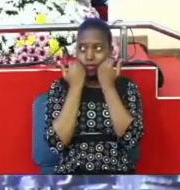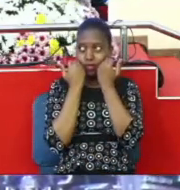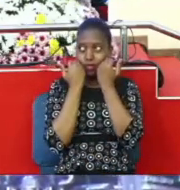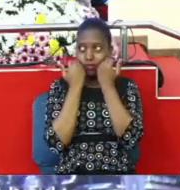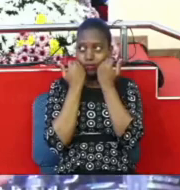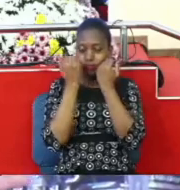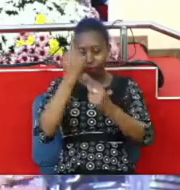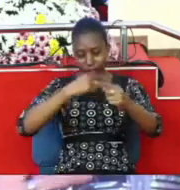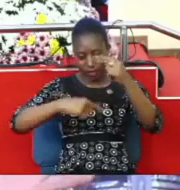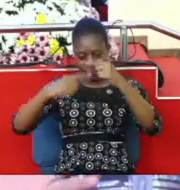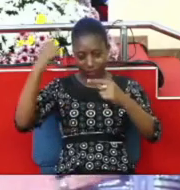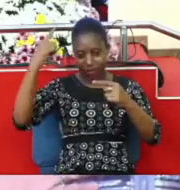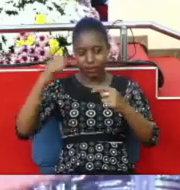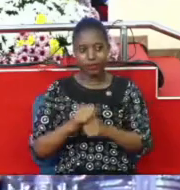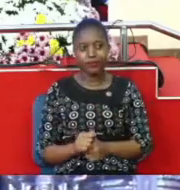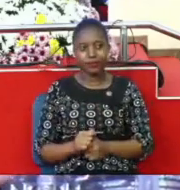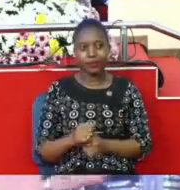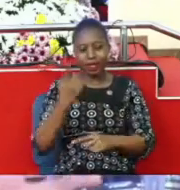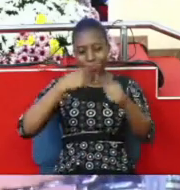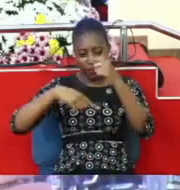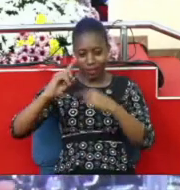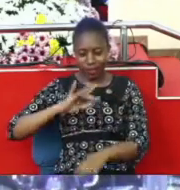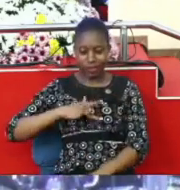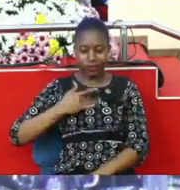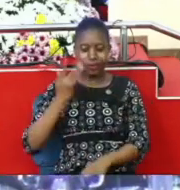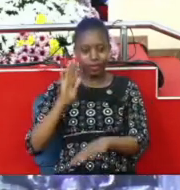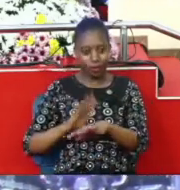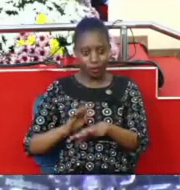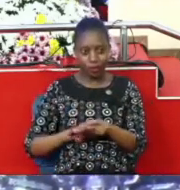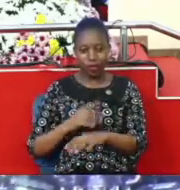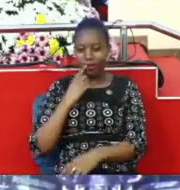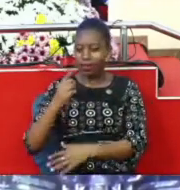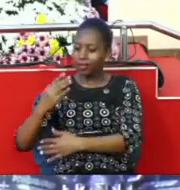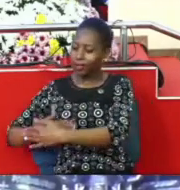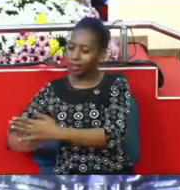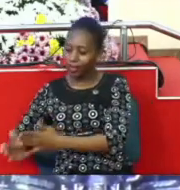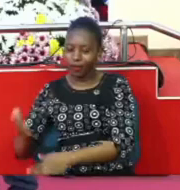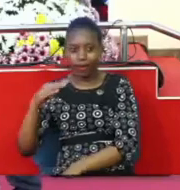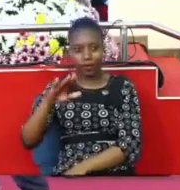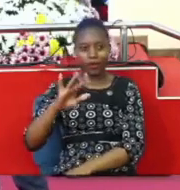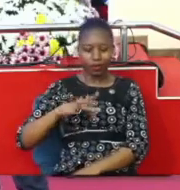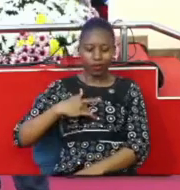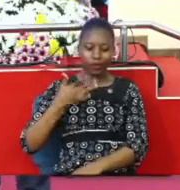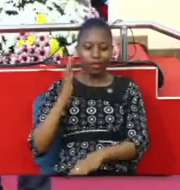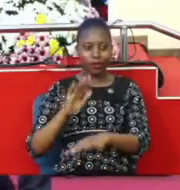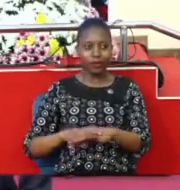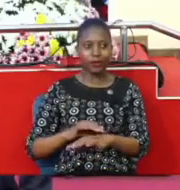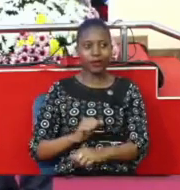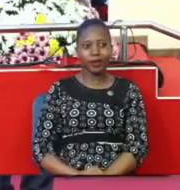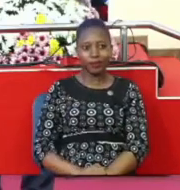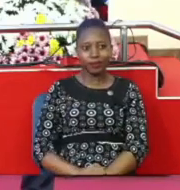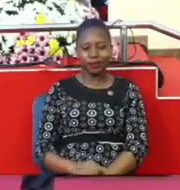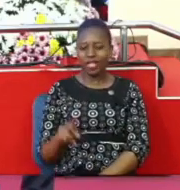Victory. Victory feels so good. Tell your neighbor, you feel so good. No longer